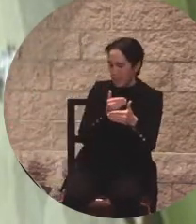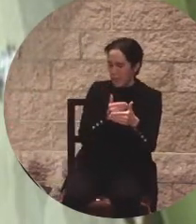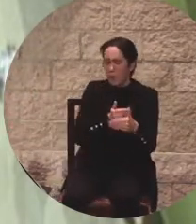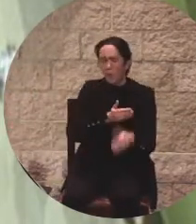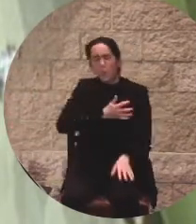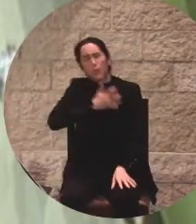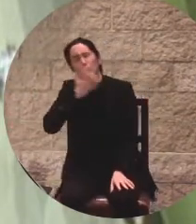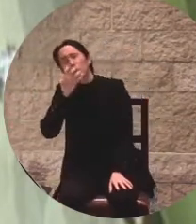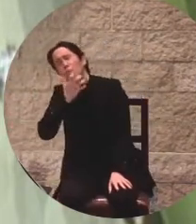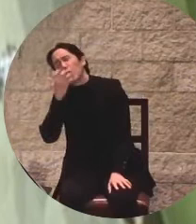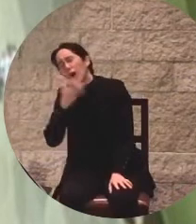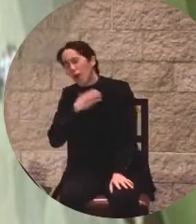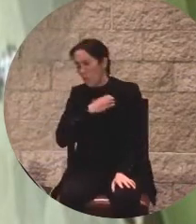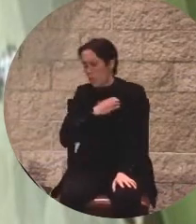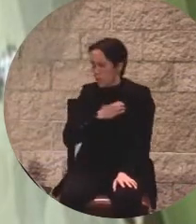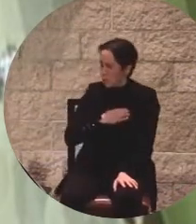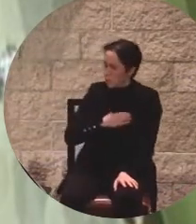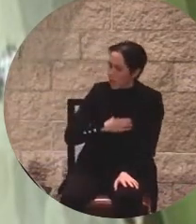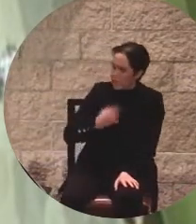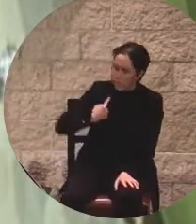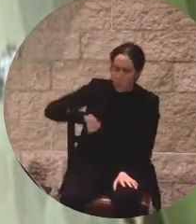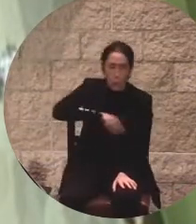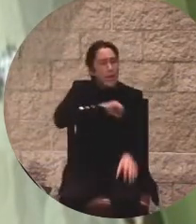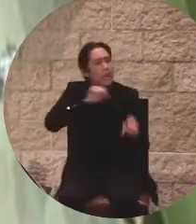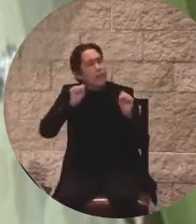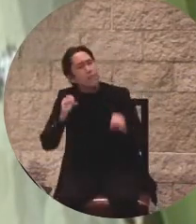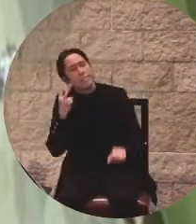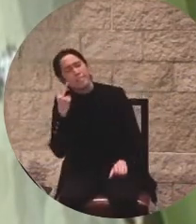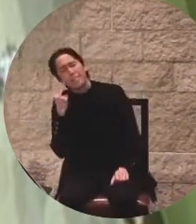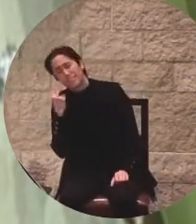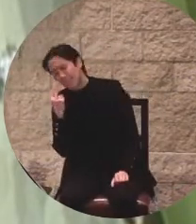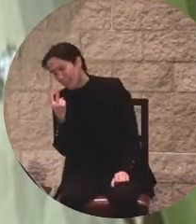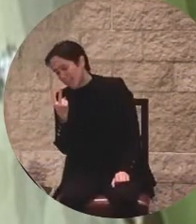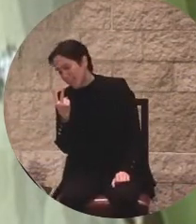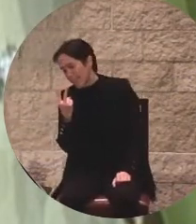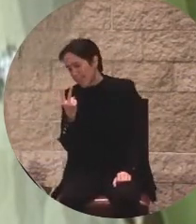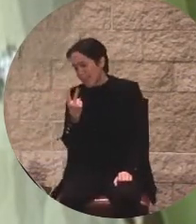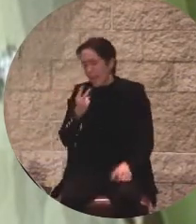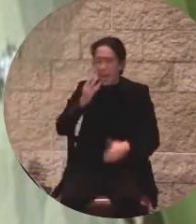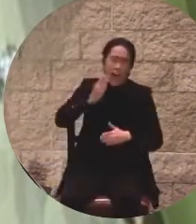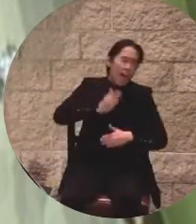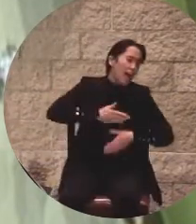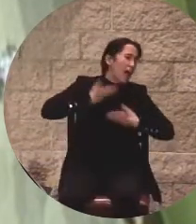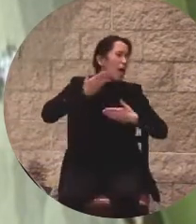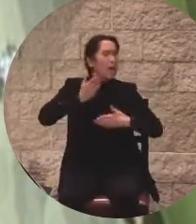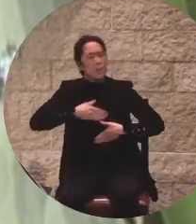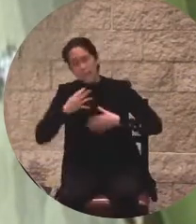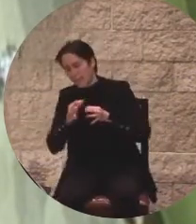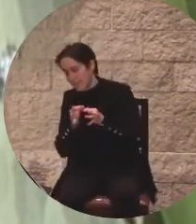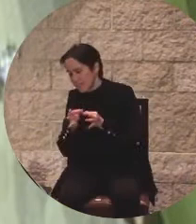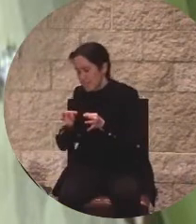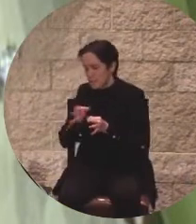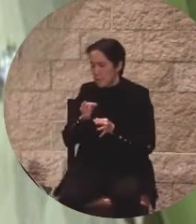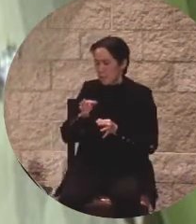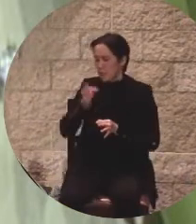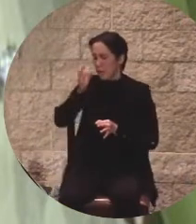near. Oh, that we could always see this spirit